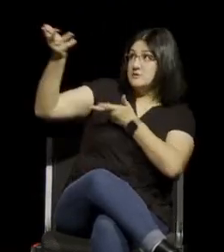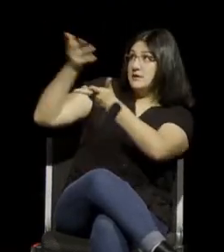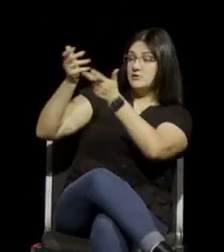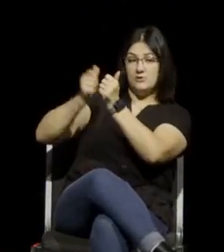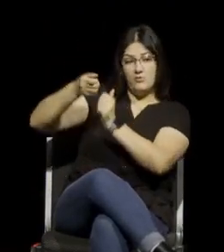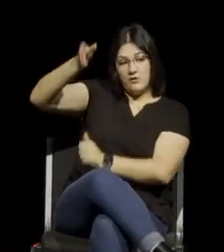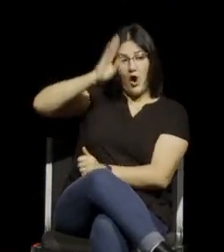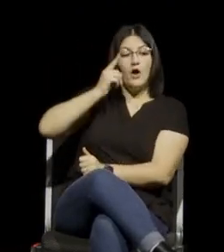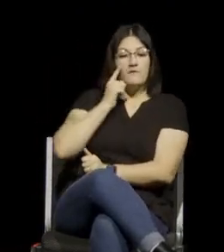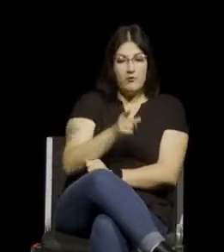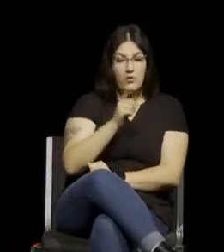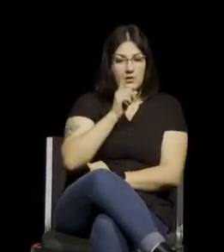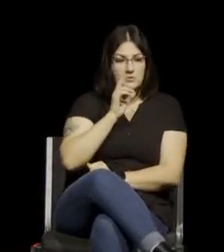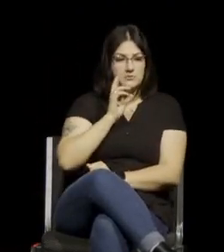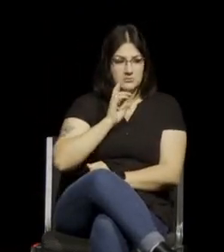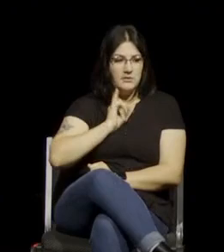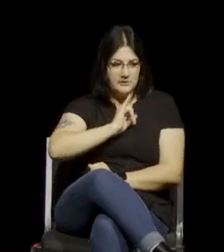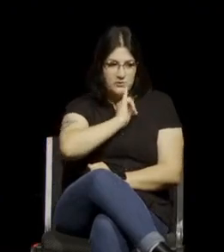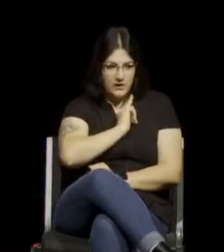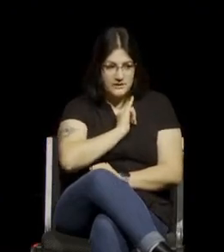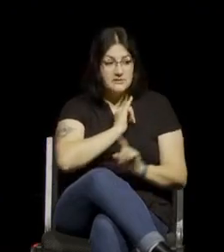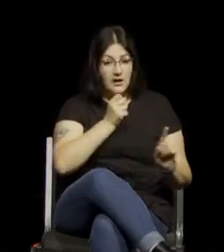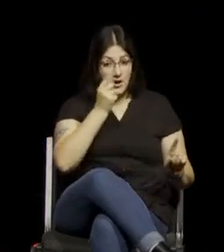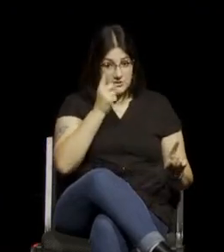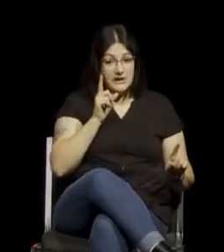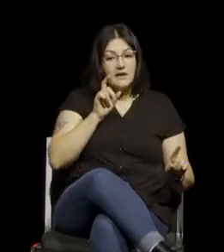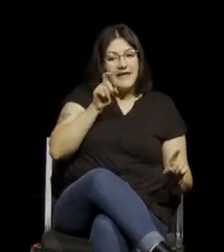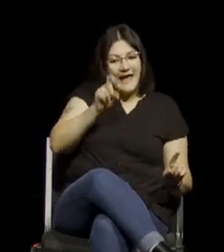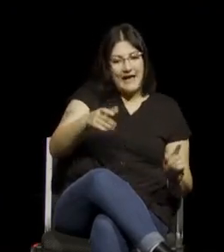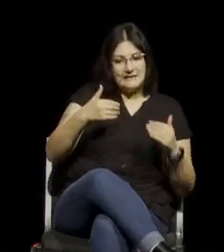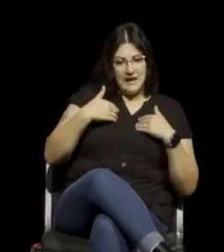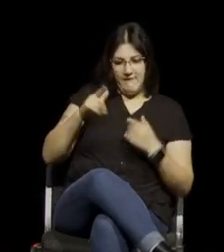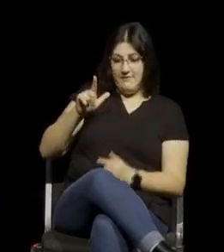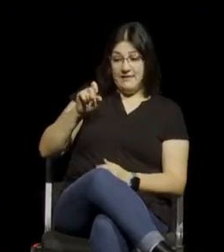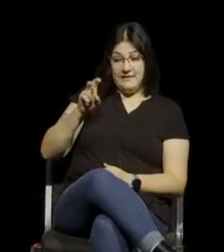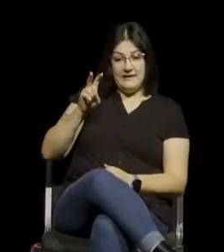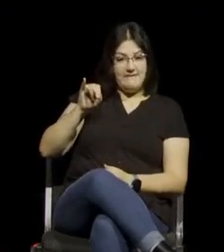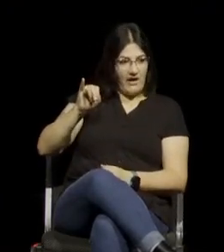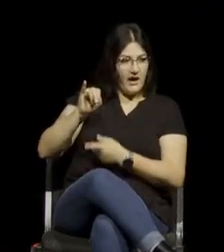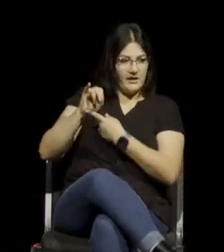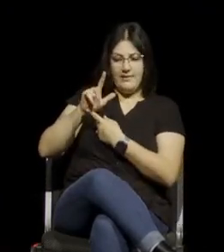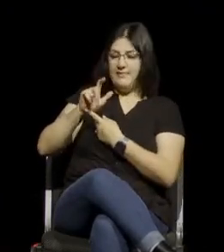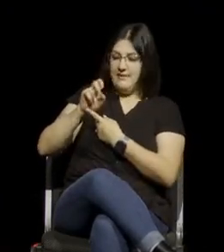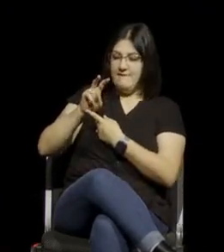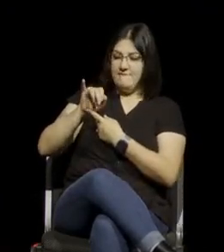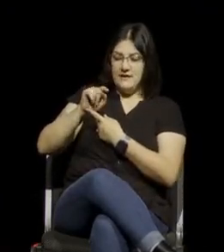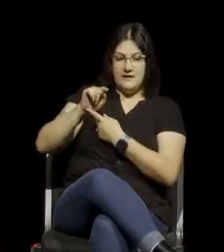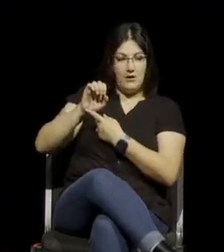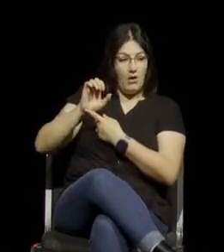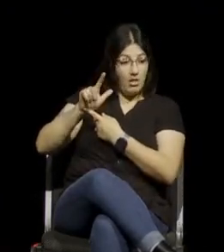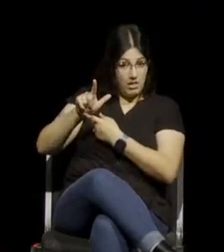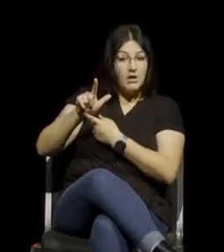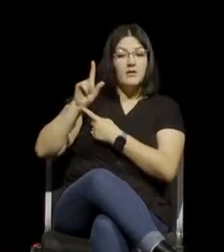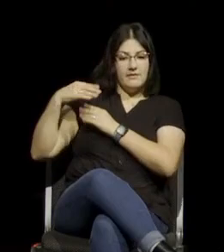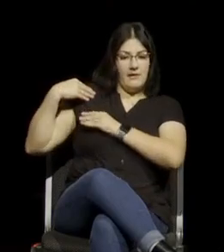priesthood was hereditary. It was passed down through the line of Levi. It was the Levitical priesthood. Inside the tribe of